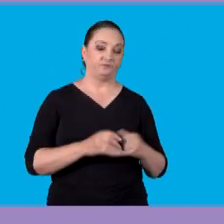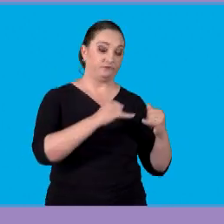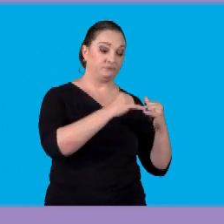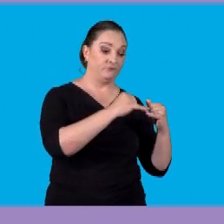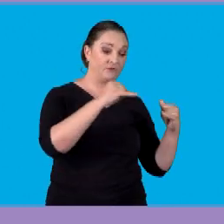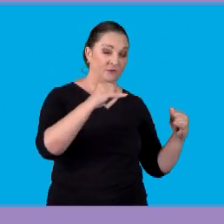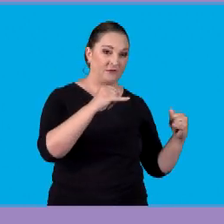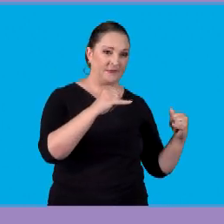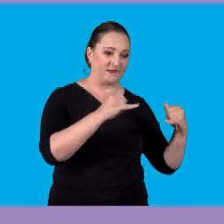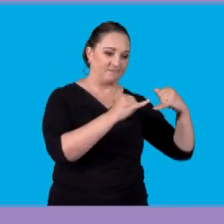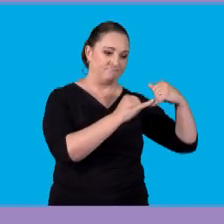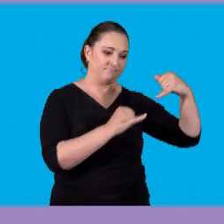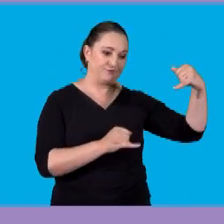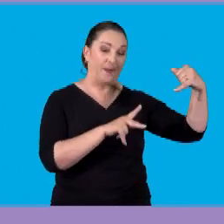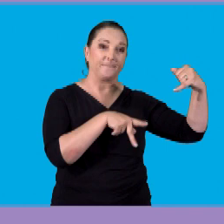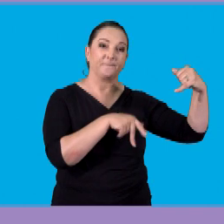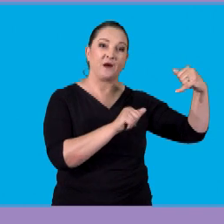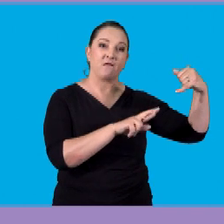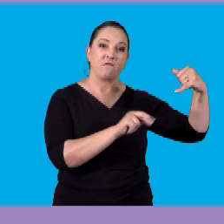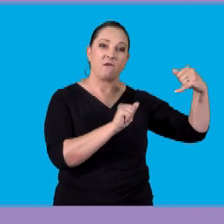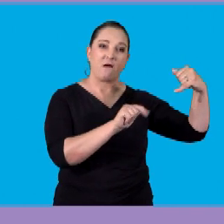diagonals of a parallelogram,